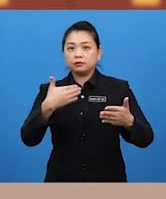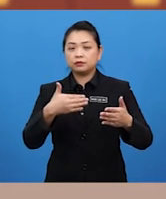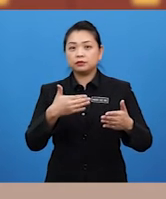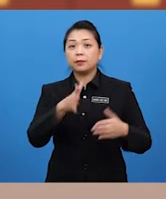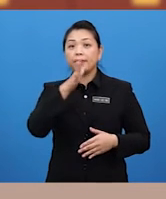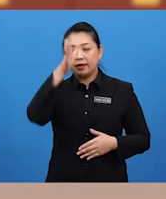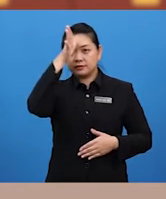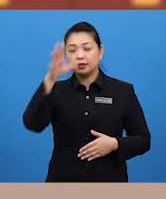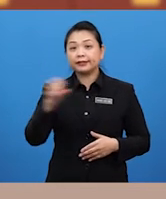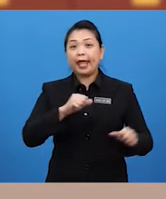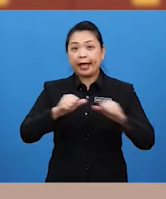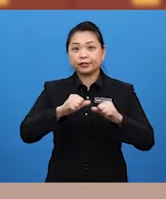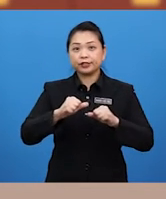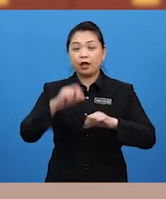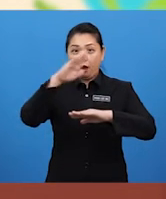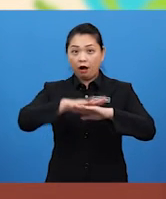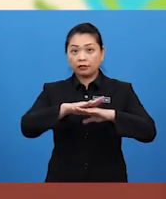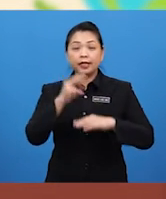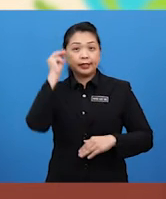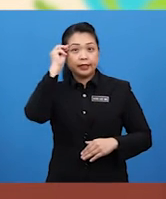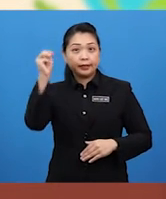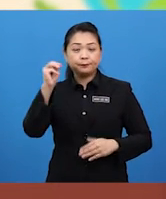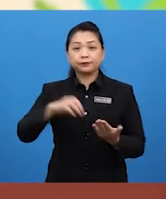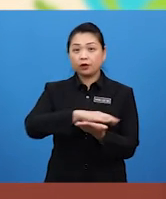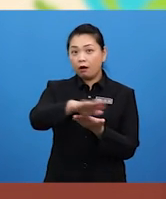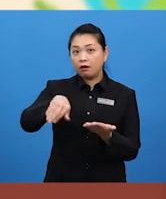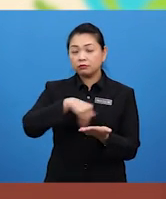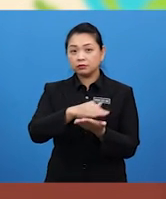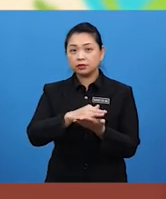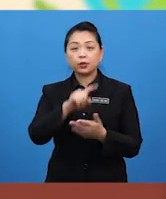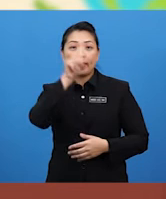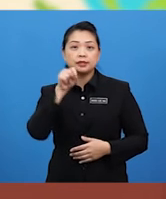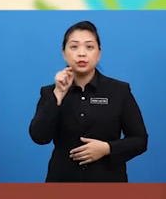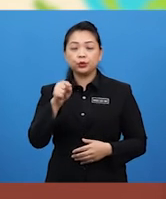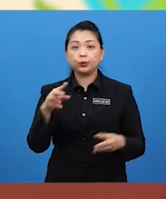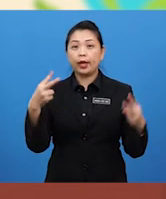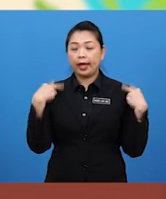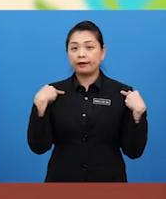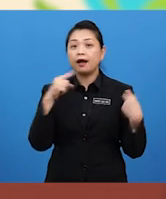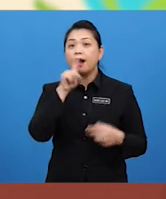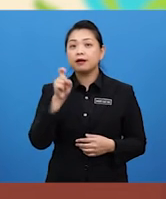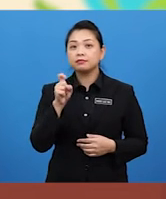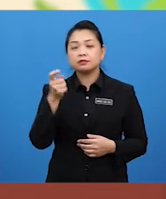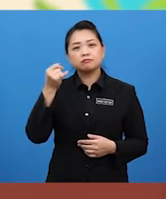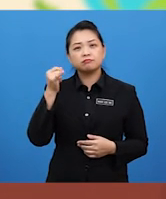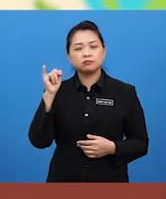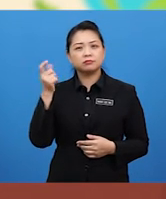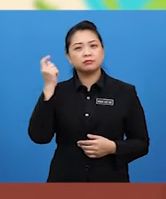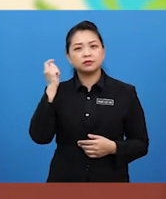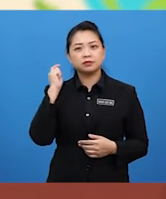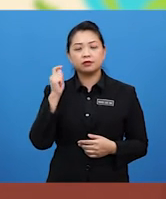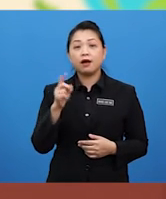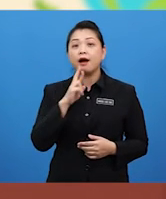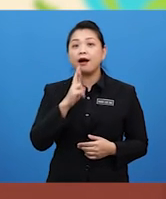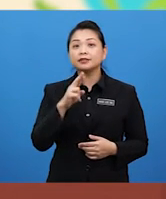any action against him. All the questions that you have answered just now are the